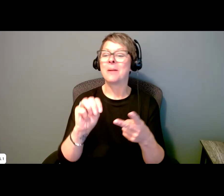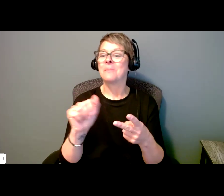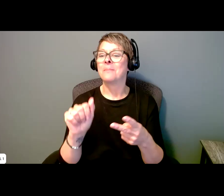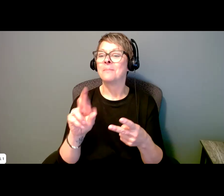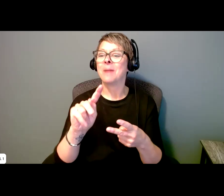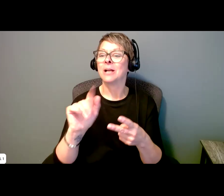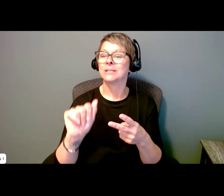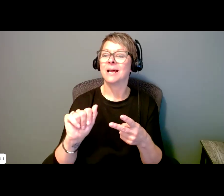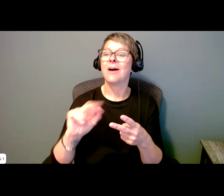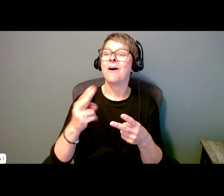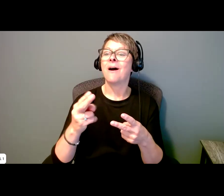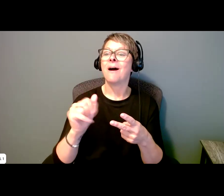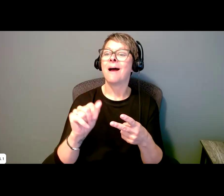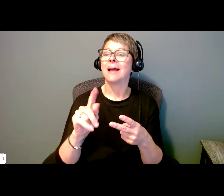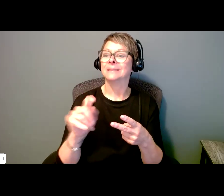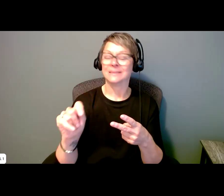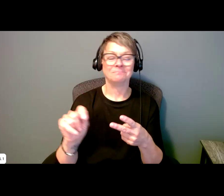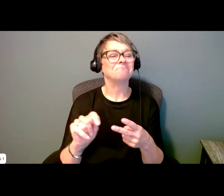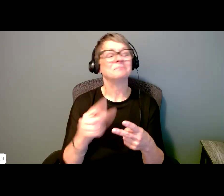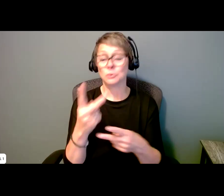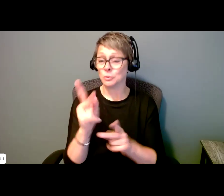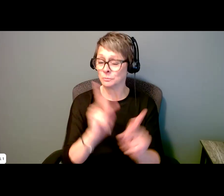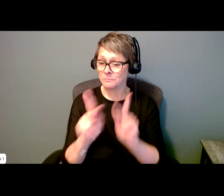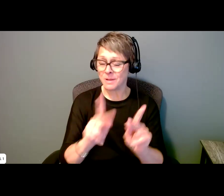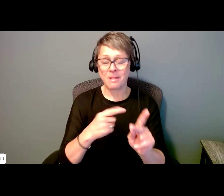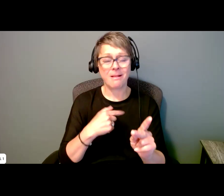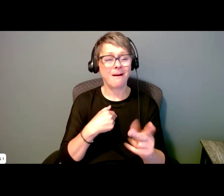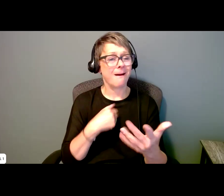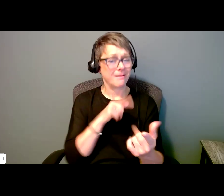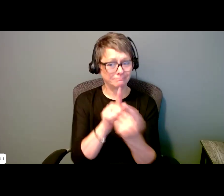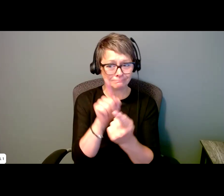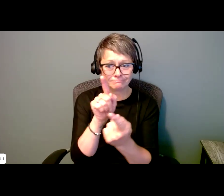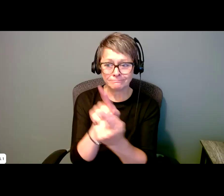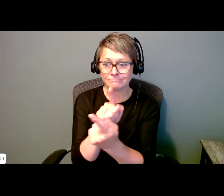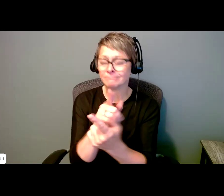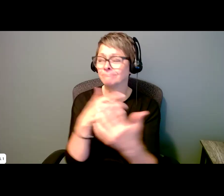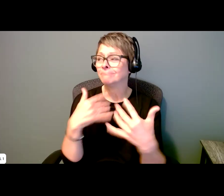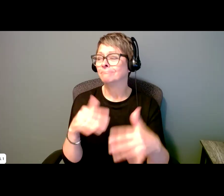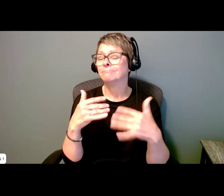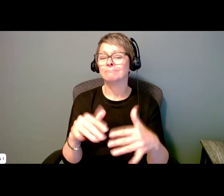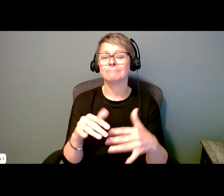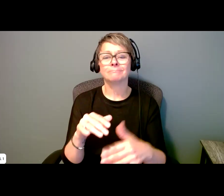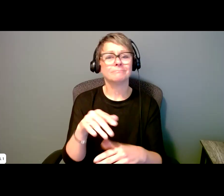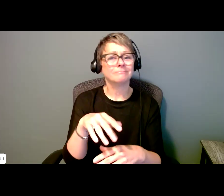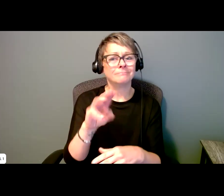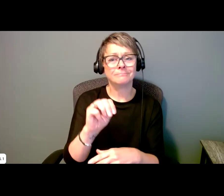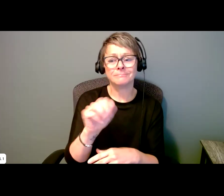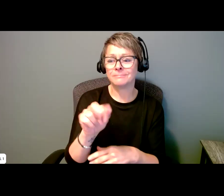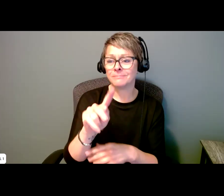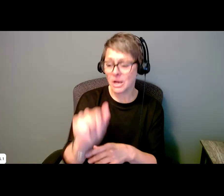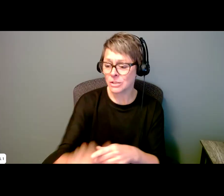Two fabulous women that I've had the opportunity to get to know over the last year. Together, Marta and Rayanne